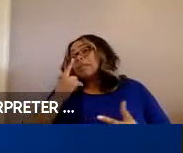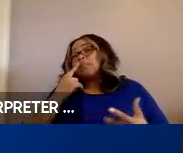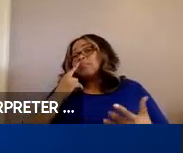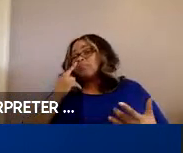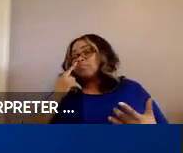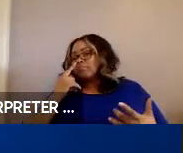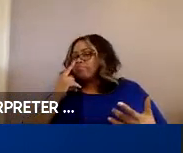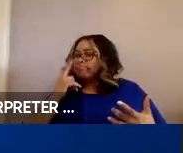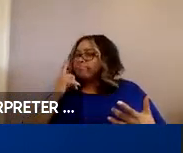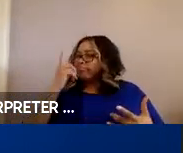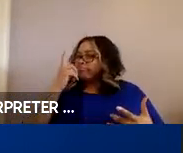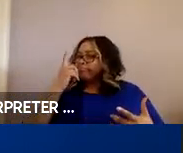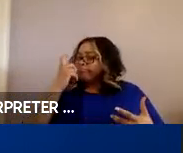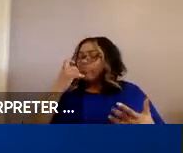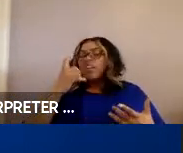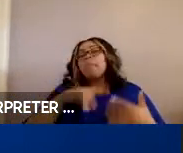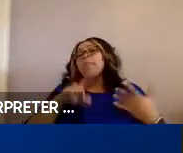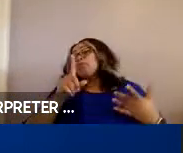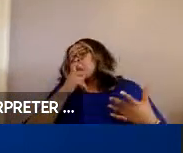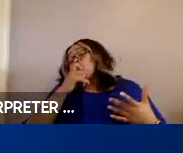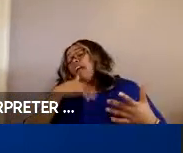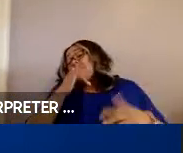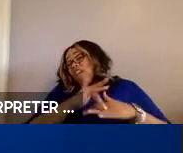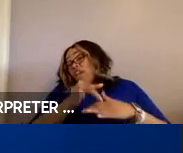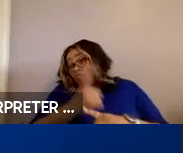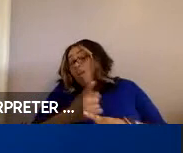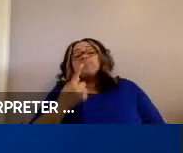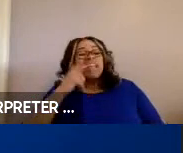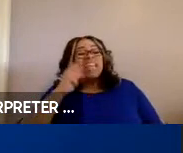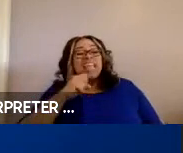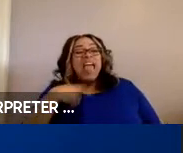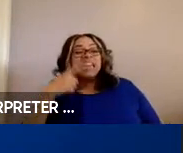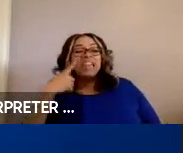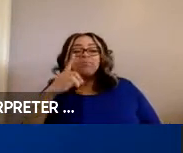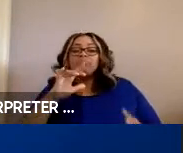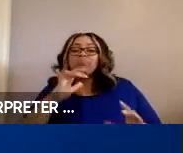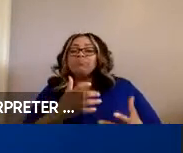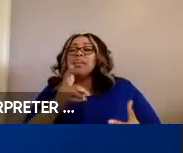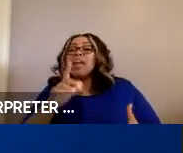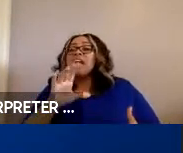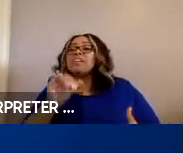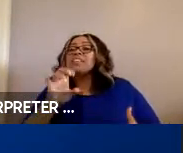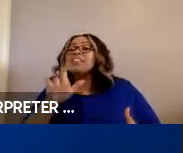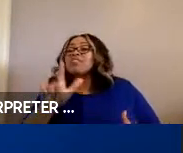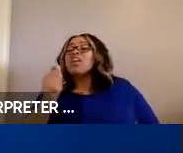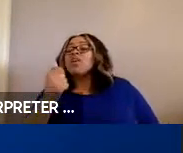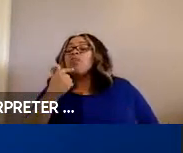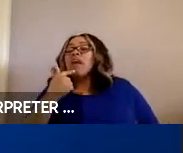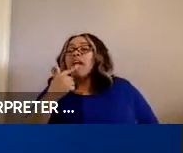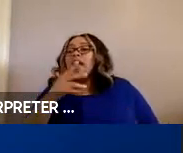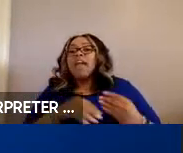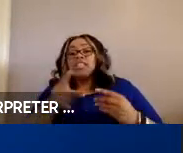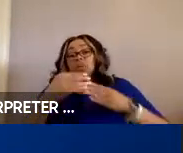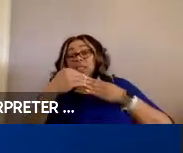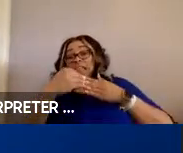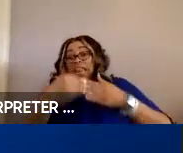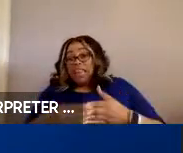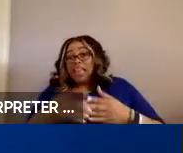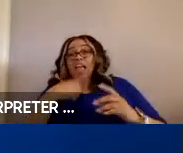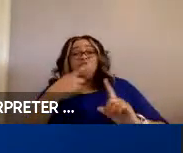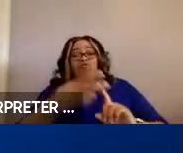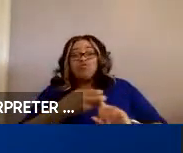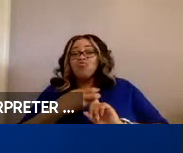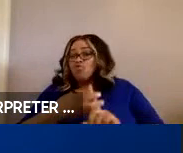I'm guessing it's just who you had available. Yeah, I think it was just, and Cecilia could add to this because she was the leader of our recruitment